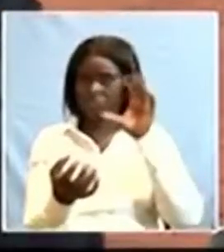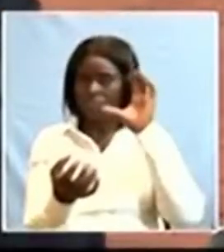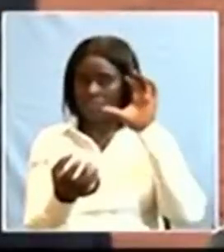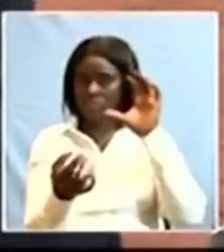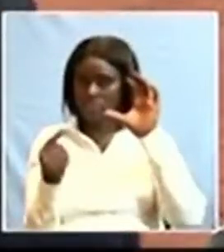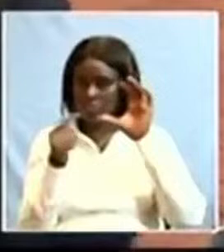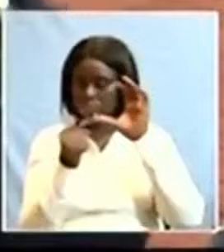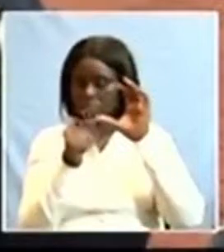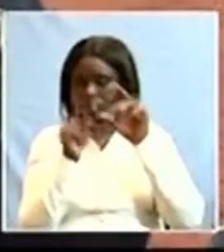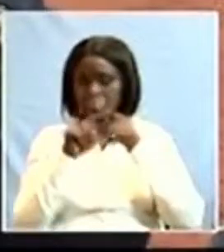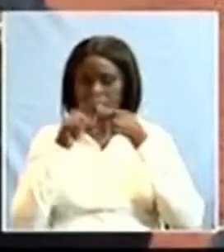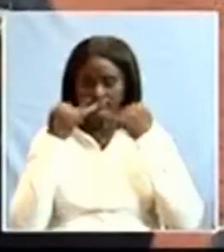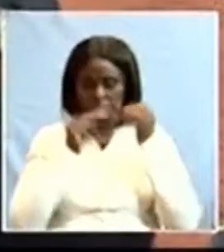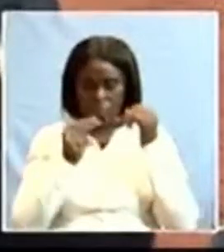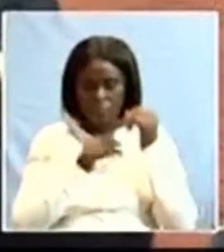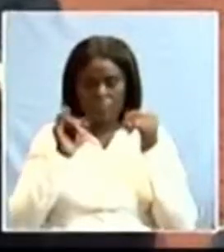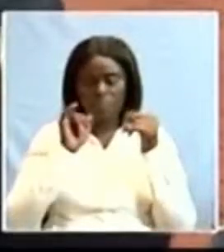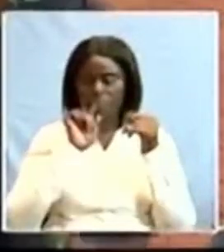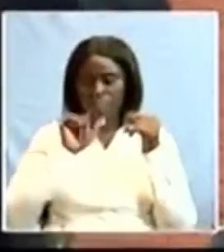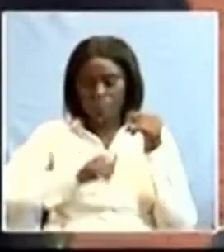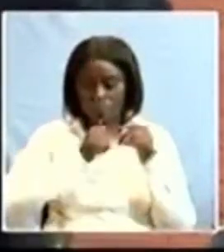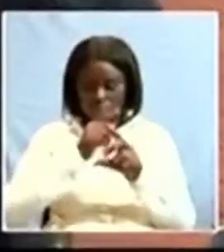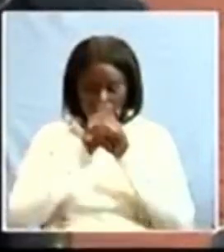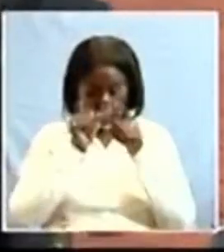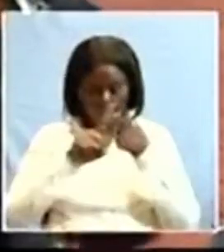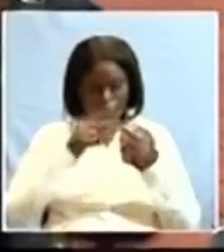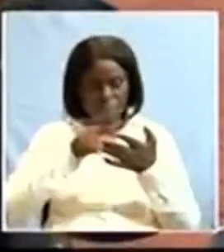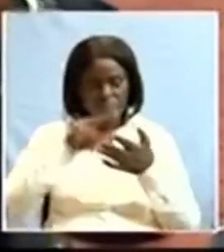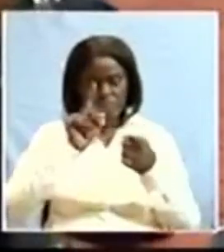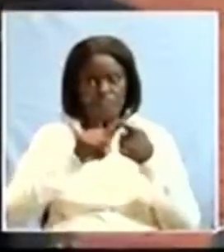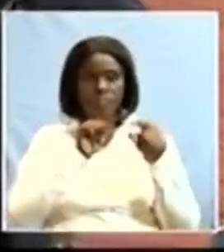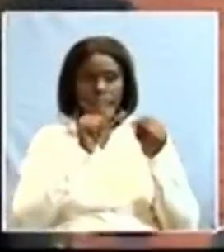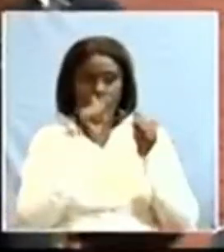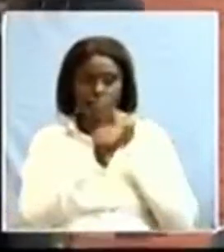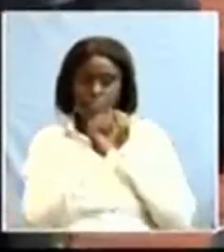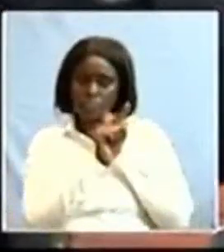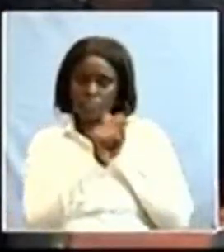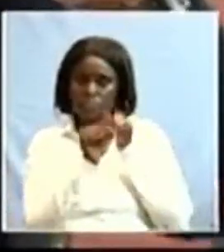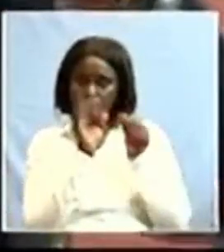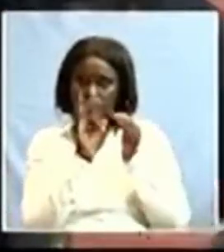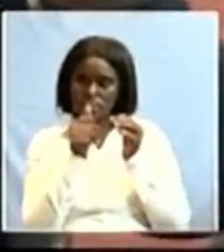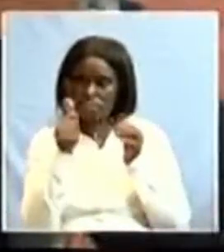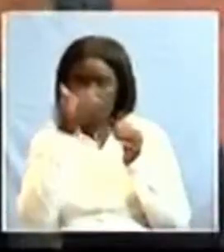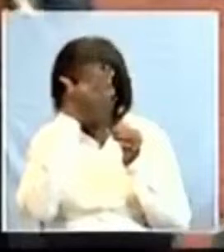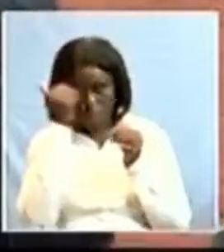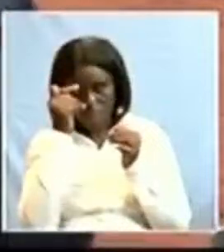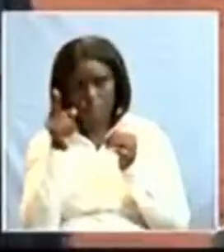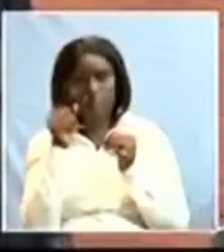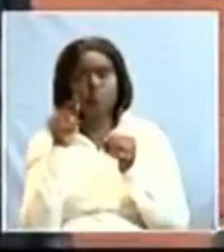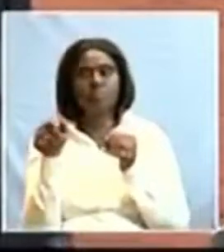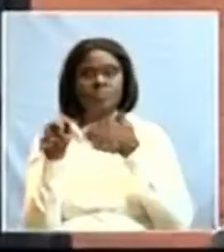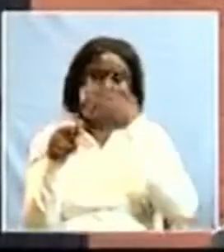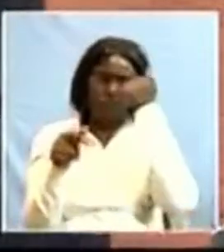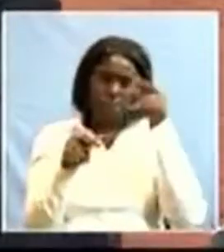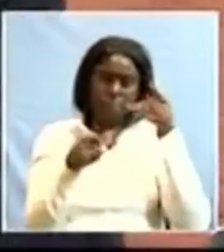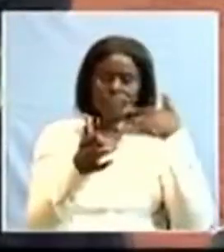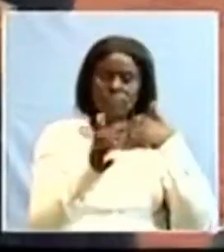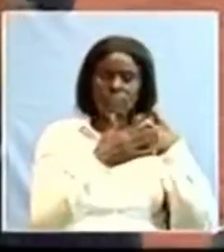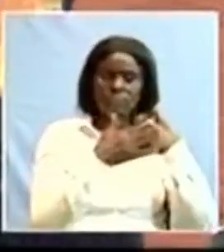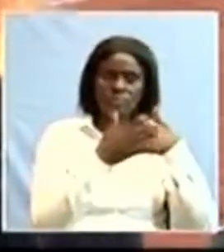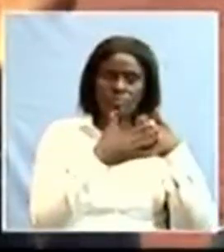province, to tell us that yes, we decided to raise it to this because of this. He forgot a window frame here, he forgot a door frame